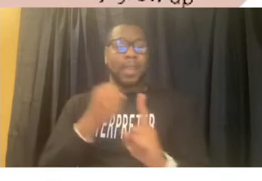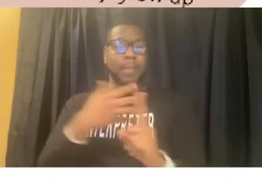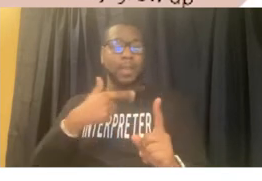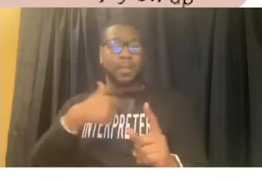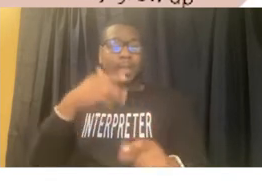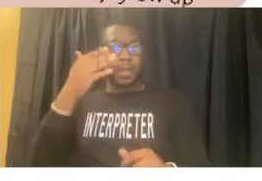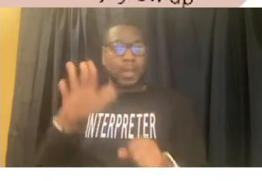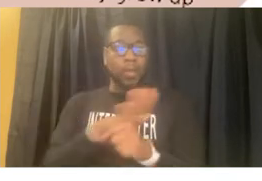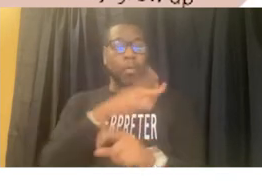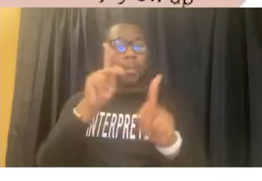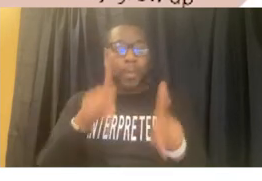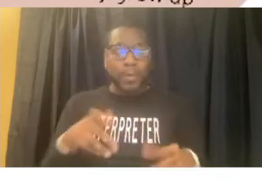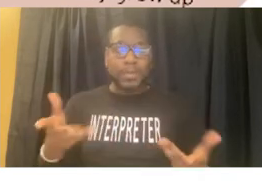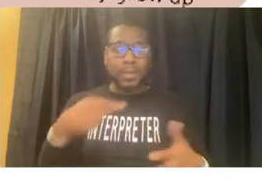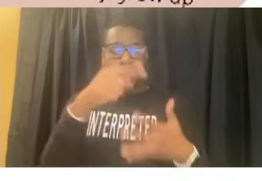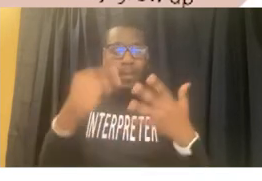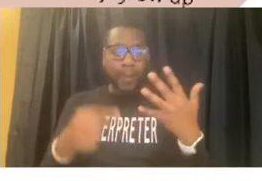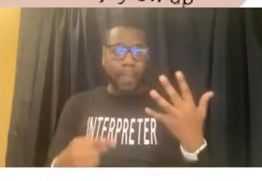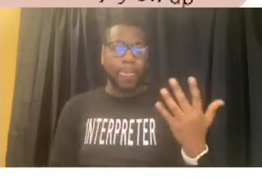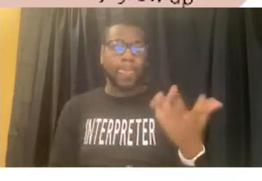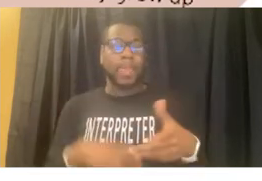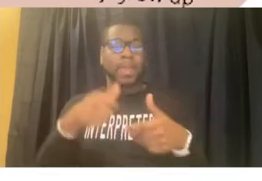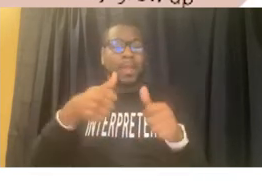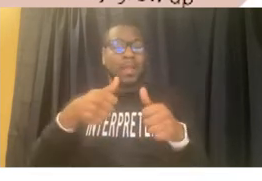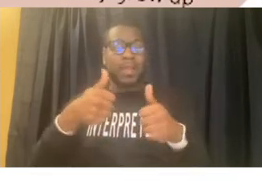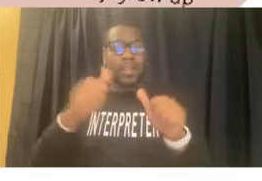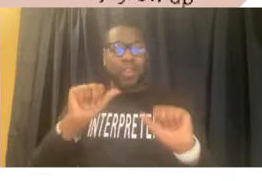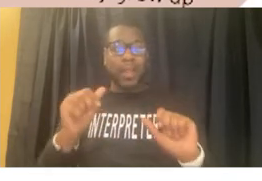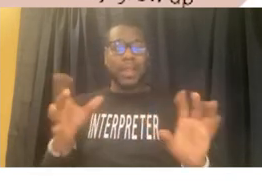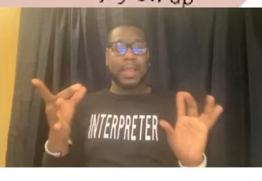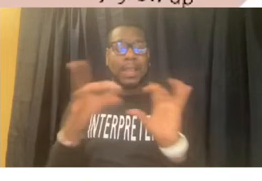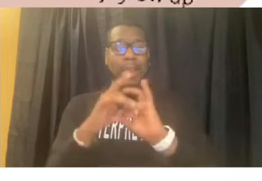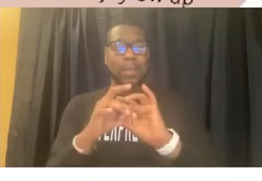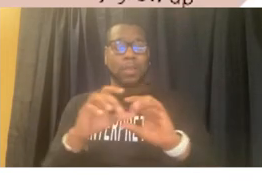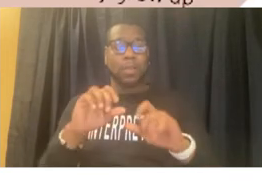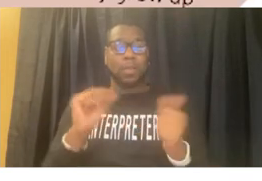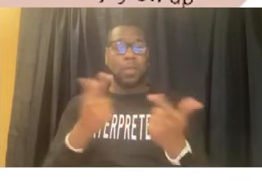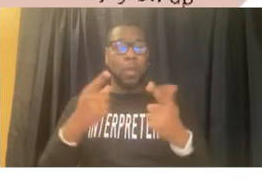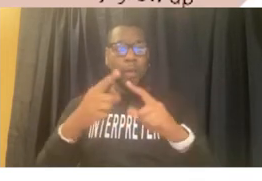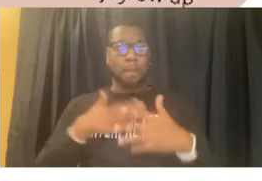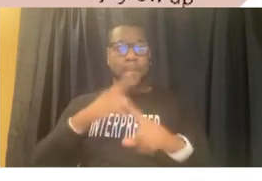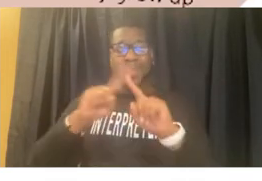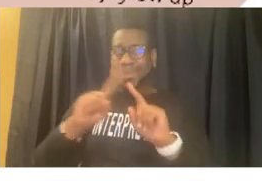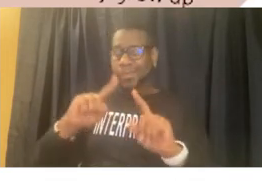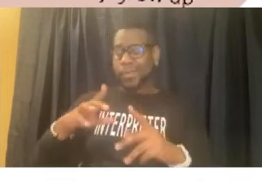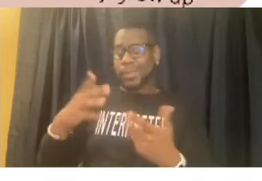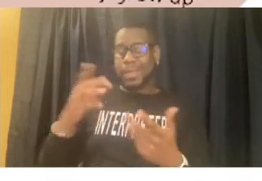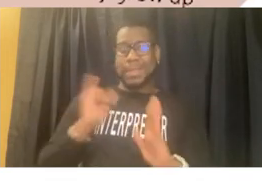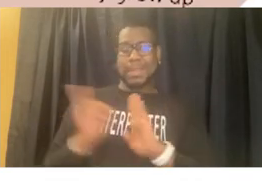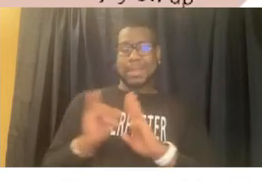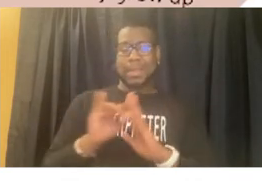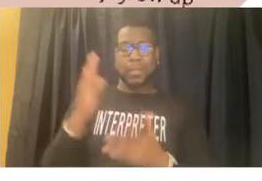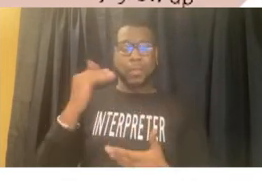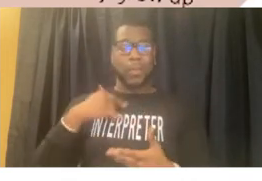of taking these circles and intersecting them, because this is what we're bringing to the table to you when we're sitting in front of you